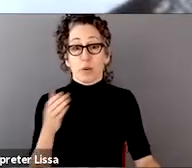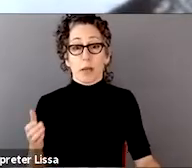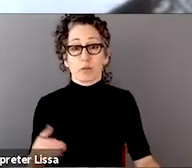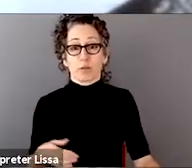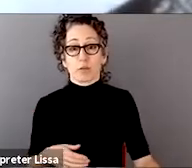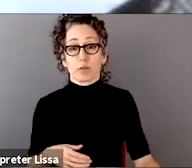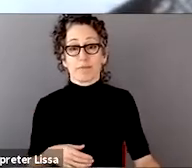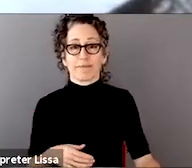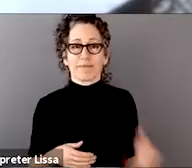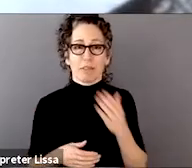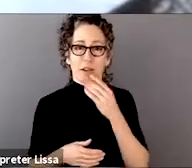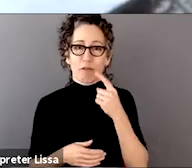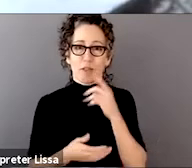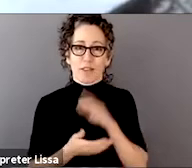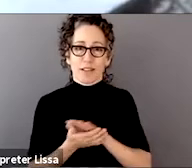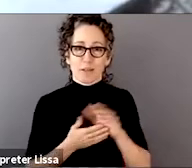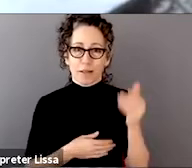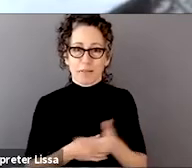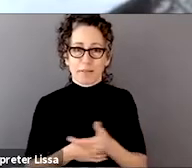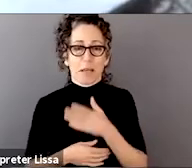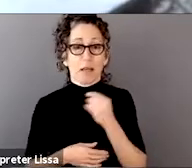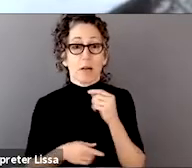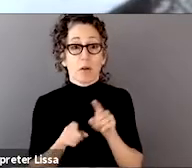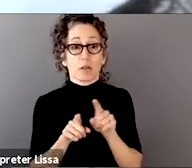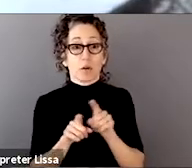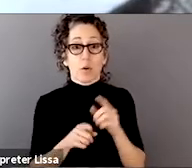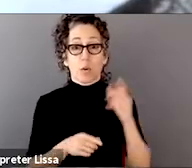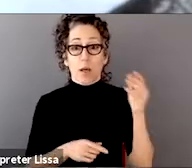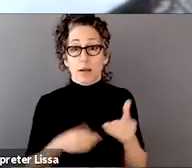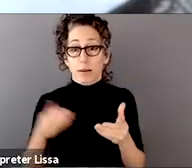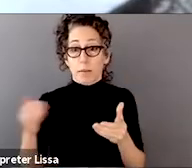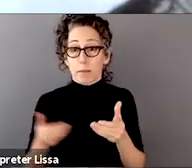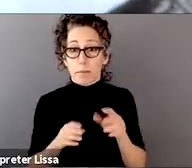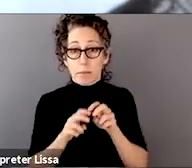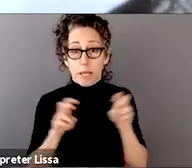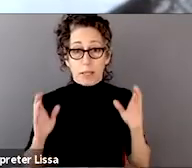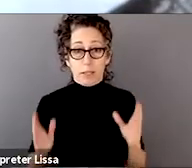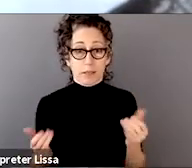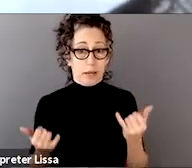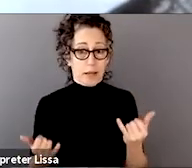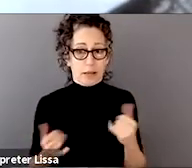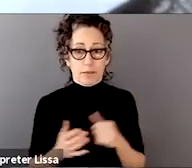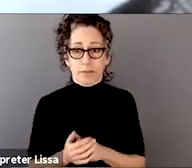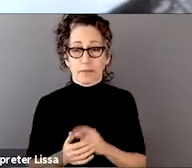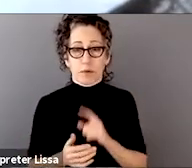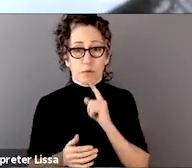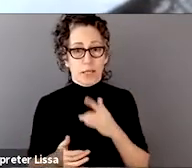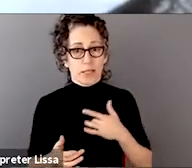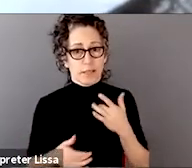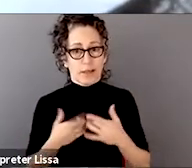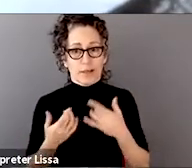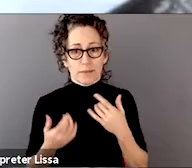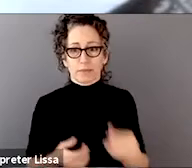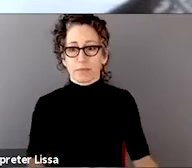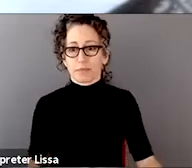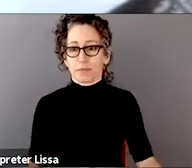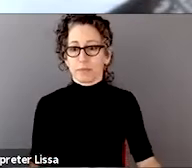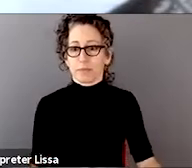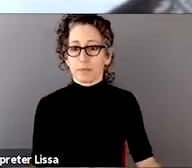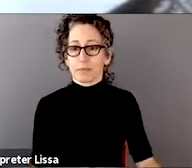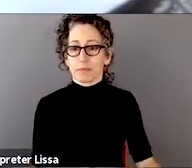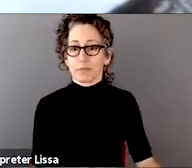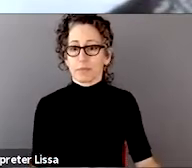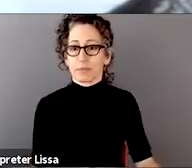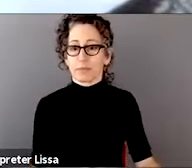you for the nice welcome, to also welcome the panelists that we have here today. I'm really excited to have this discussion about bias